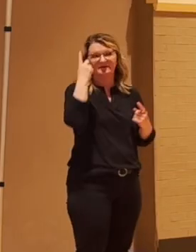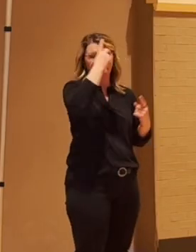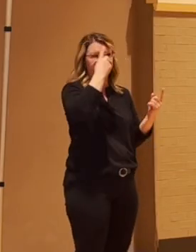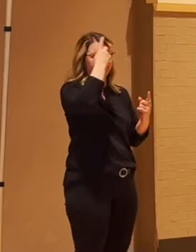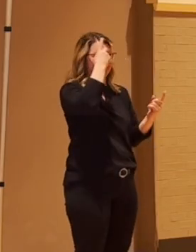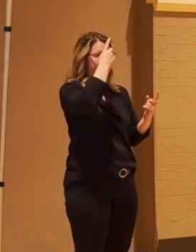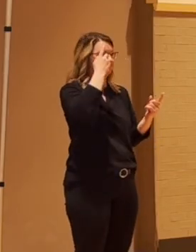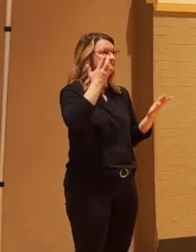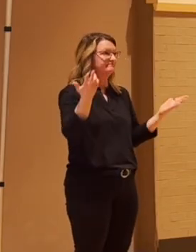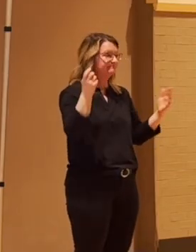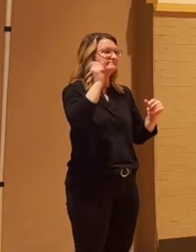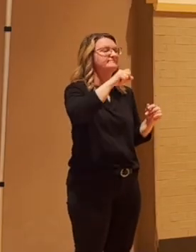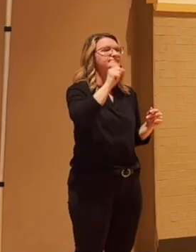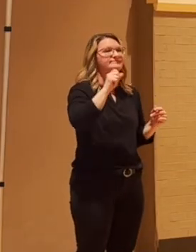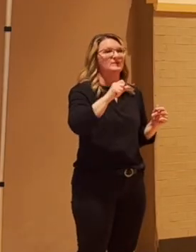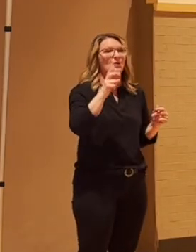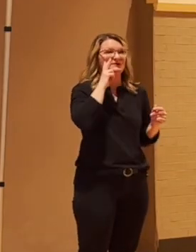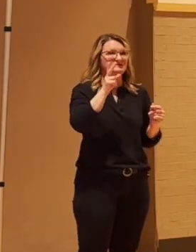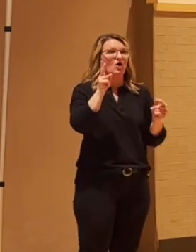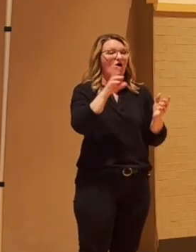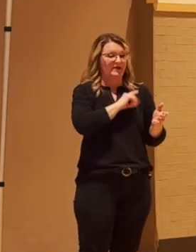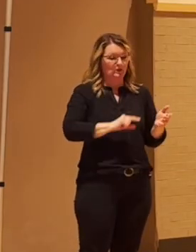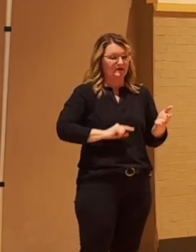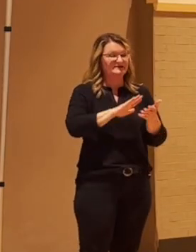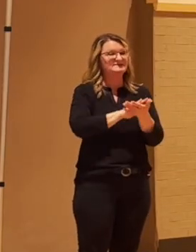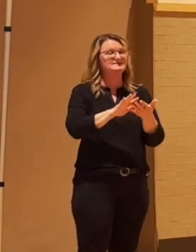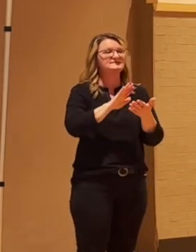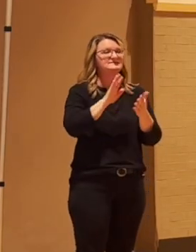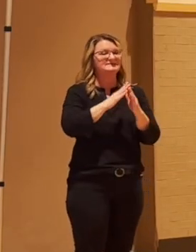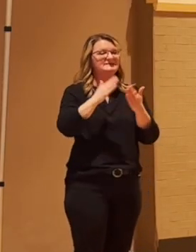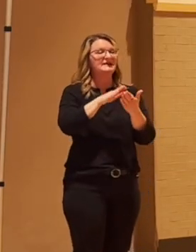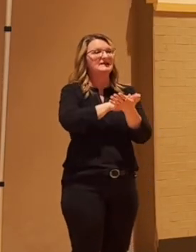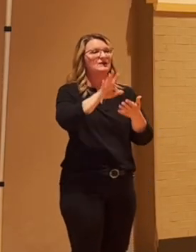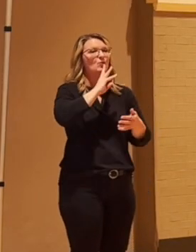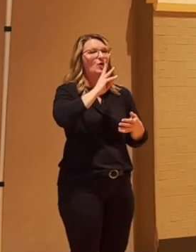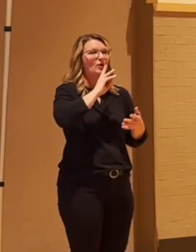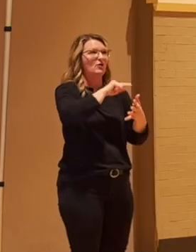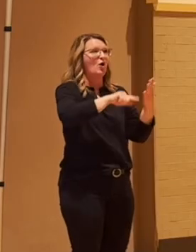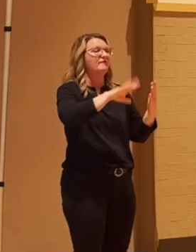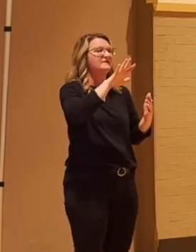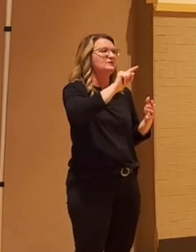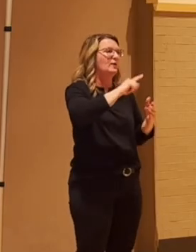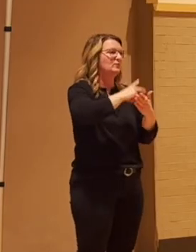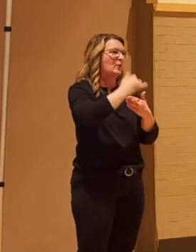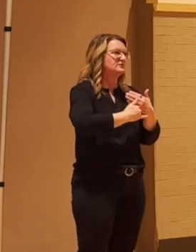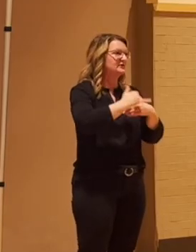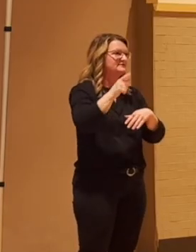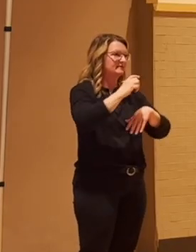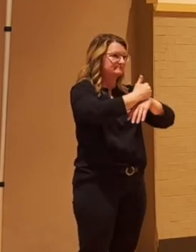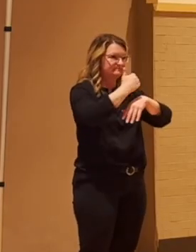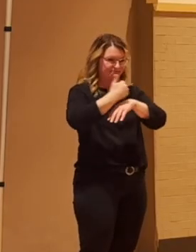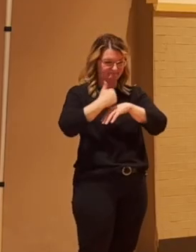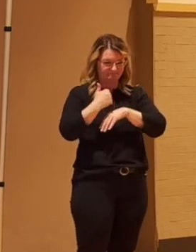yourself, yes, we saw the Queen City Clean Waters Initiative and all the 51 projects that Buffalo Sewer is trying